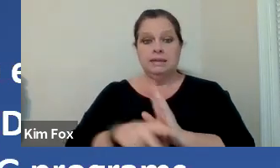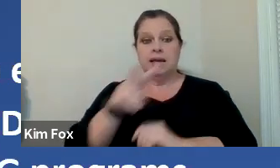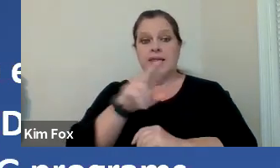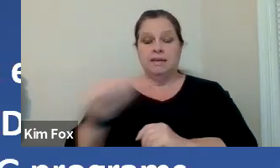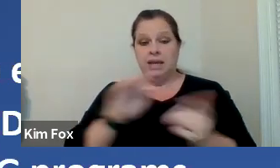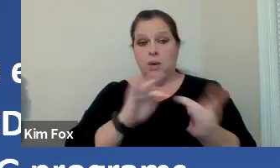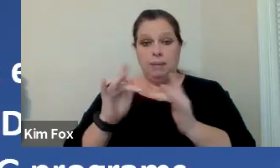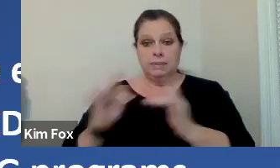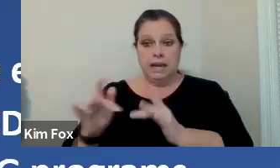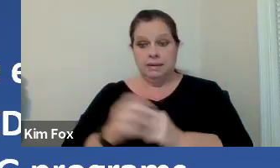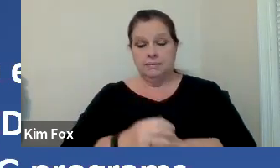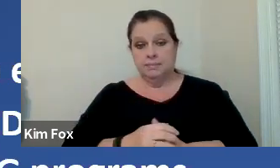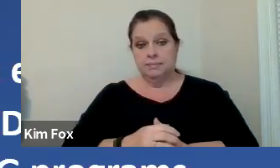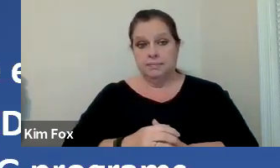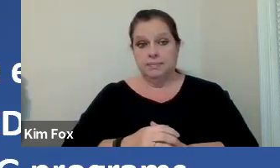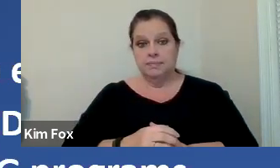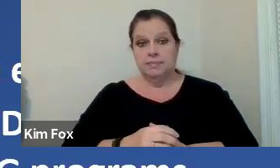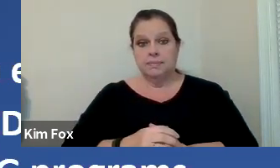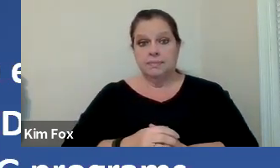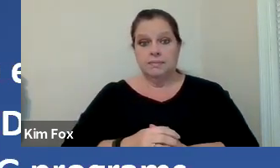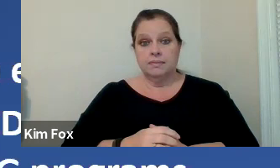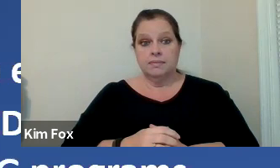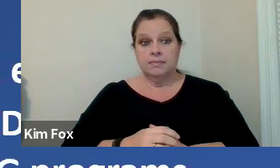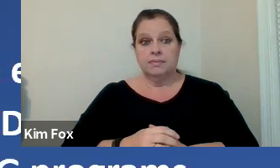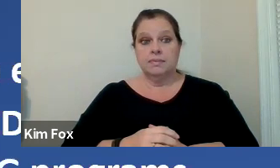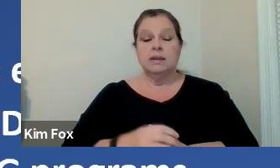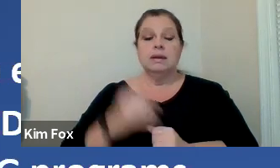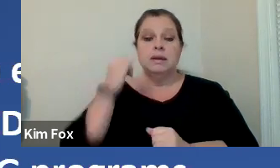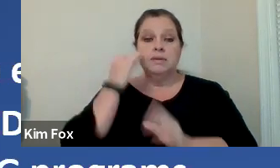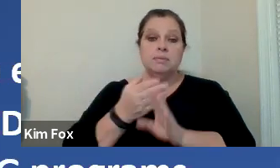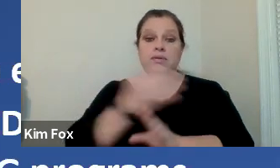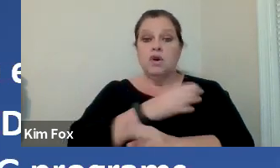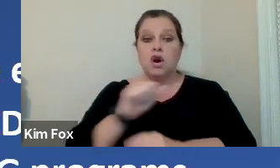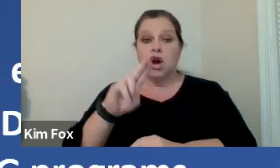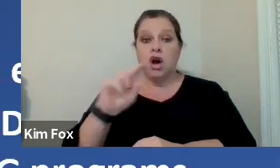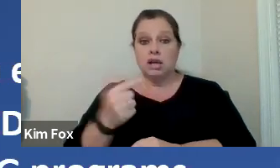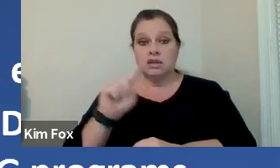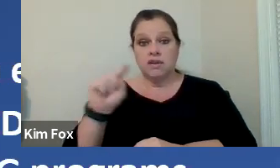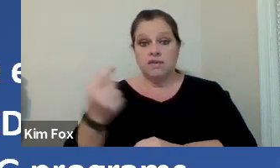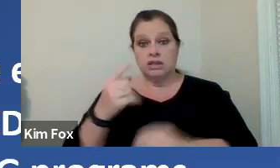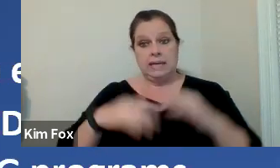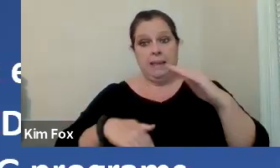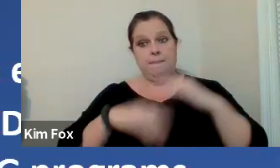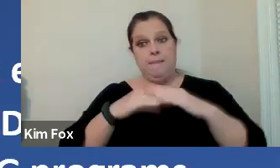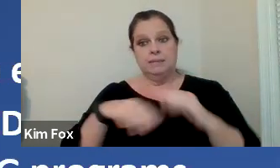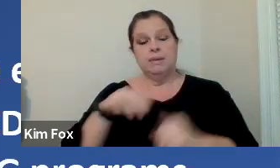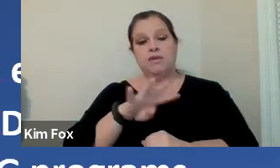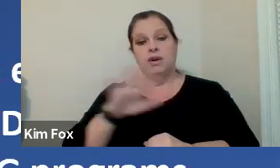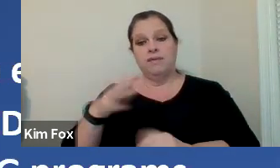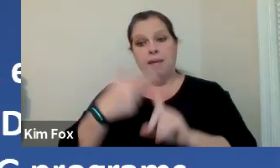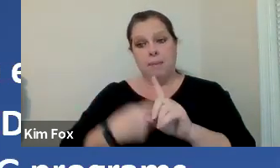websites. Individuals who first used the DA prior to August 1st qualified for a maximum of 45